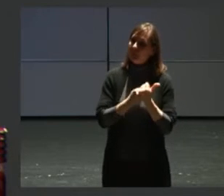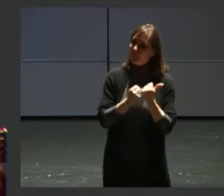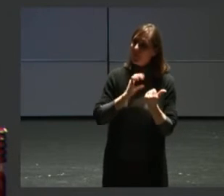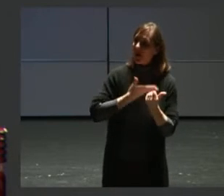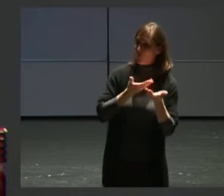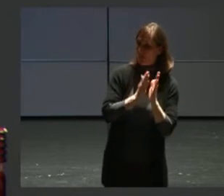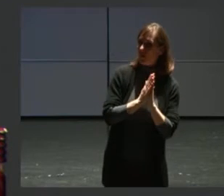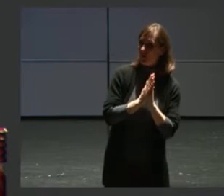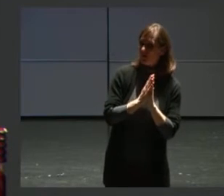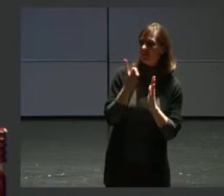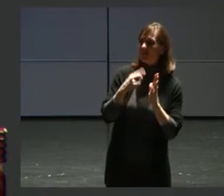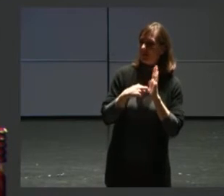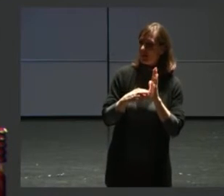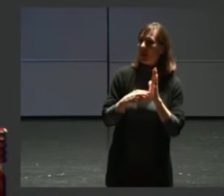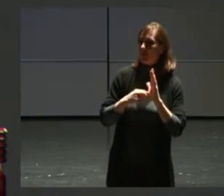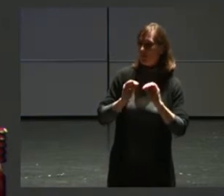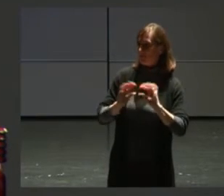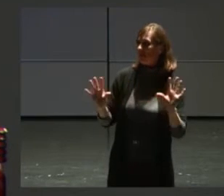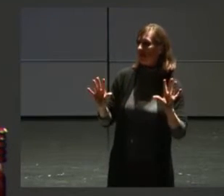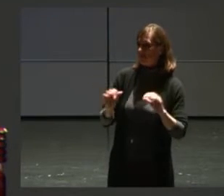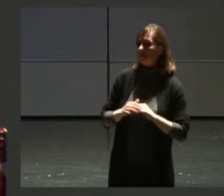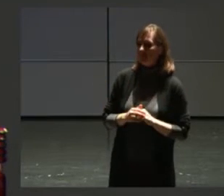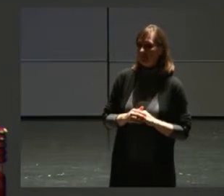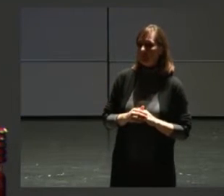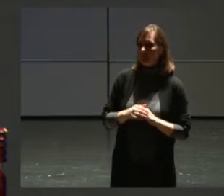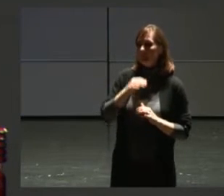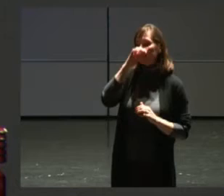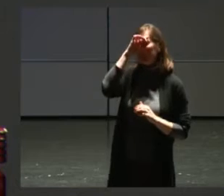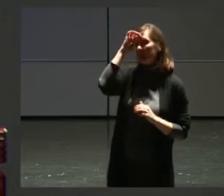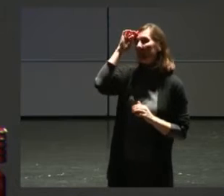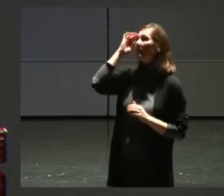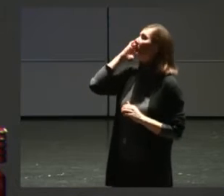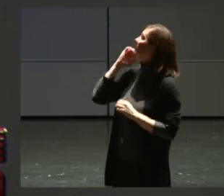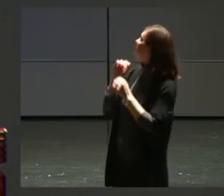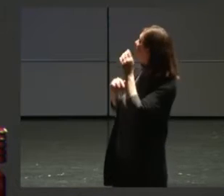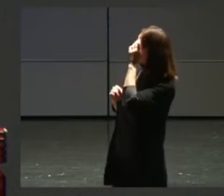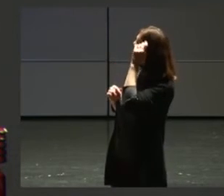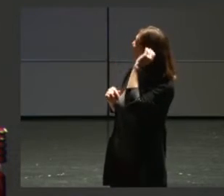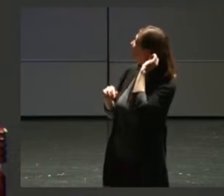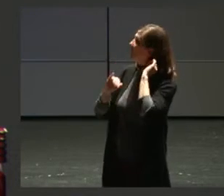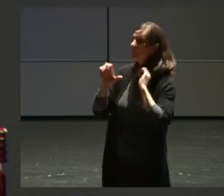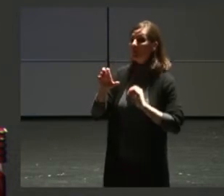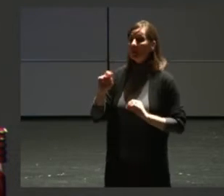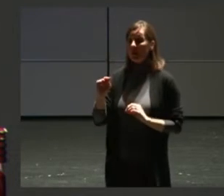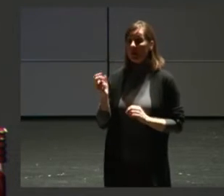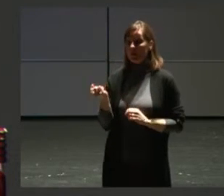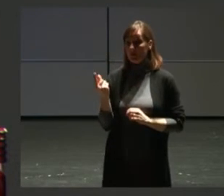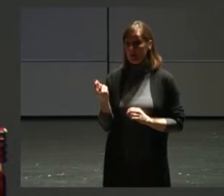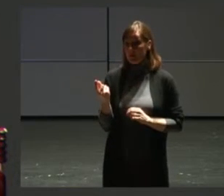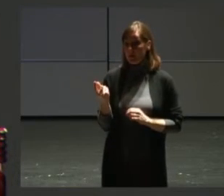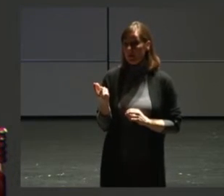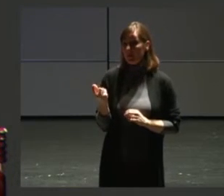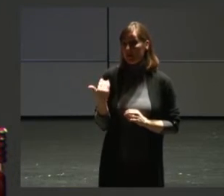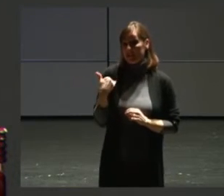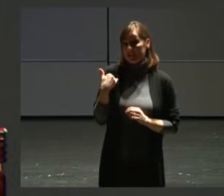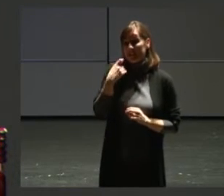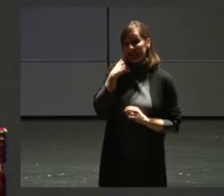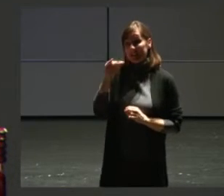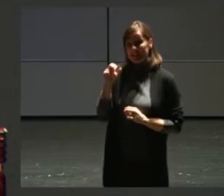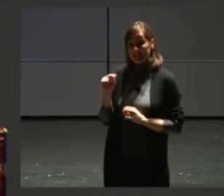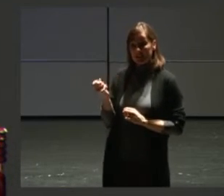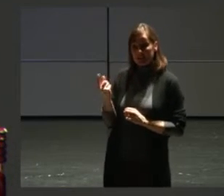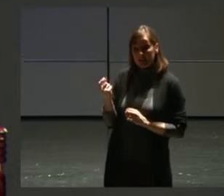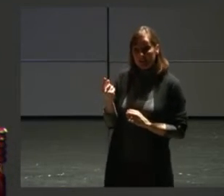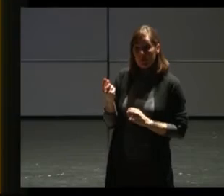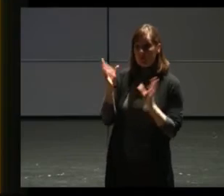something that was very tangible that's been happening quite a bit. On January 11th this year, we had a meeting where